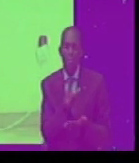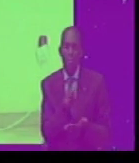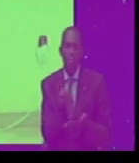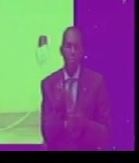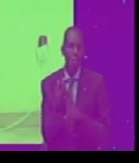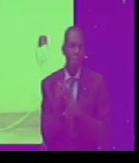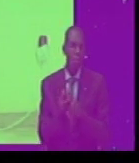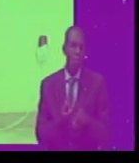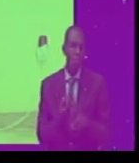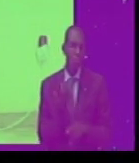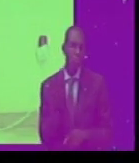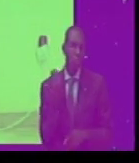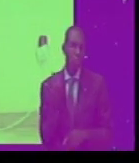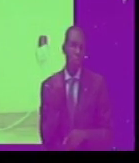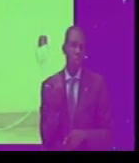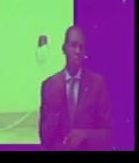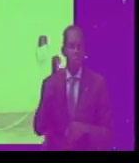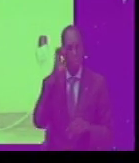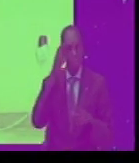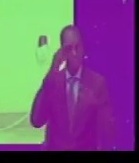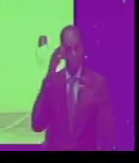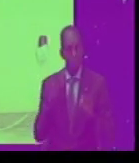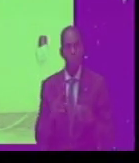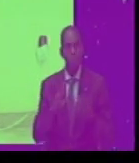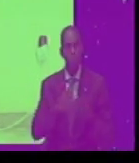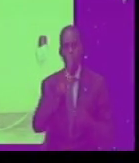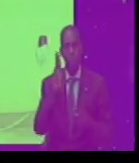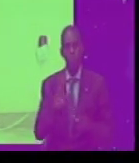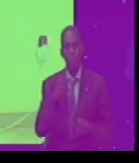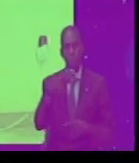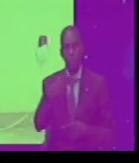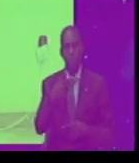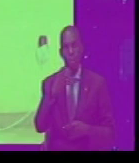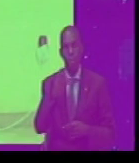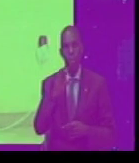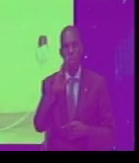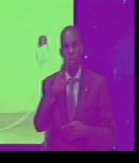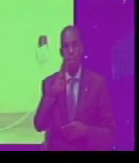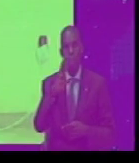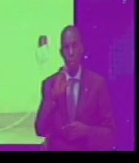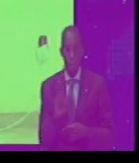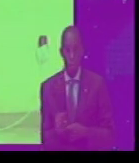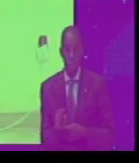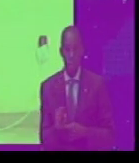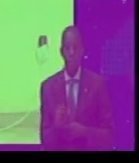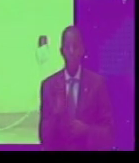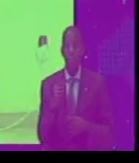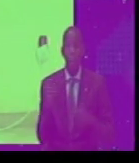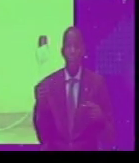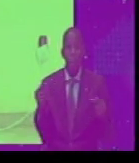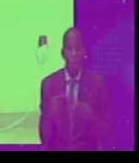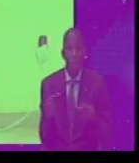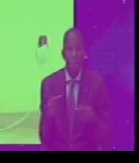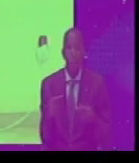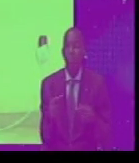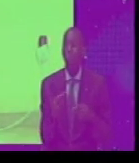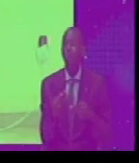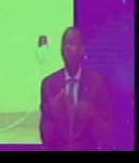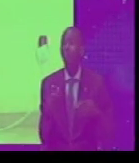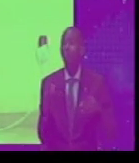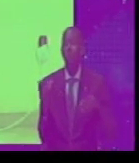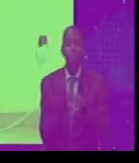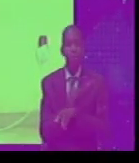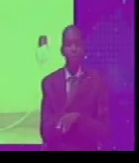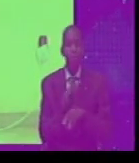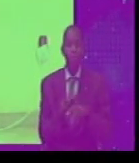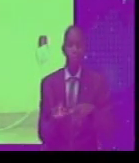using drugs, taking drugs. And just a few months ago, I decided to go on herbs.